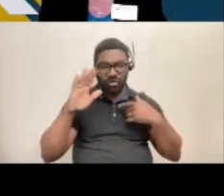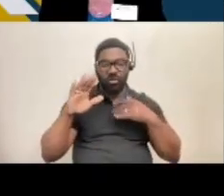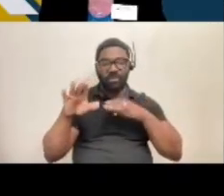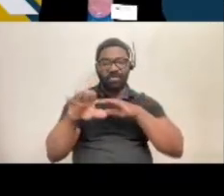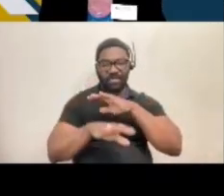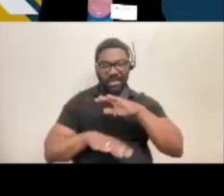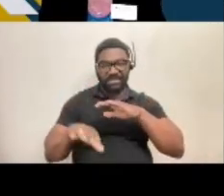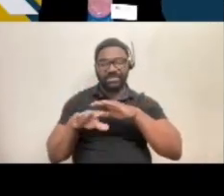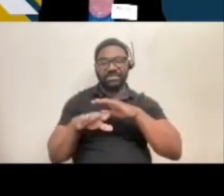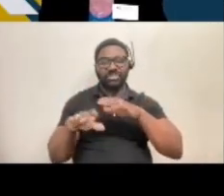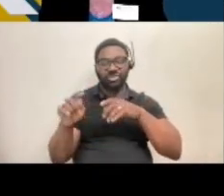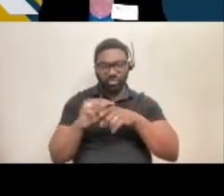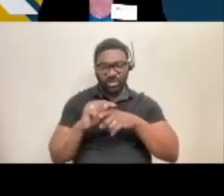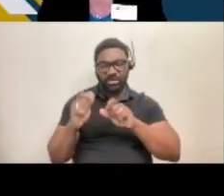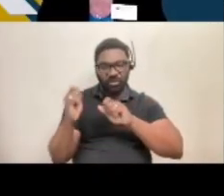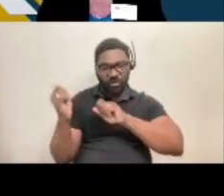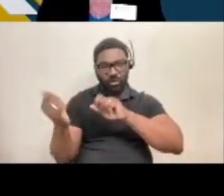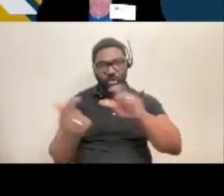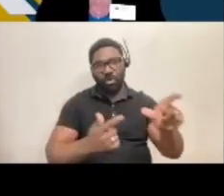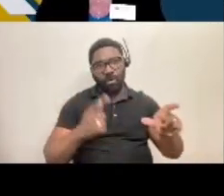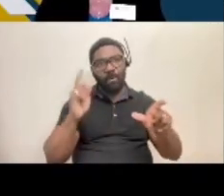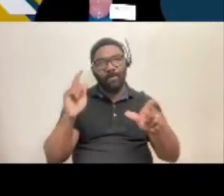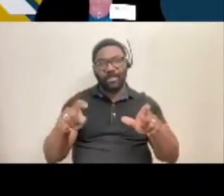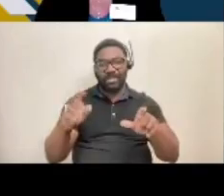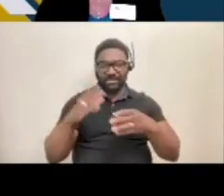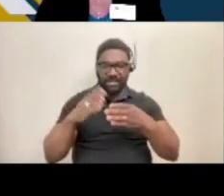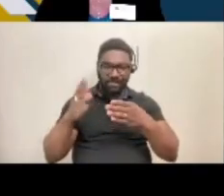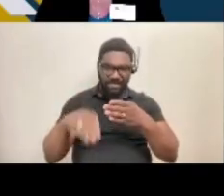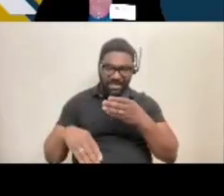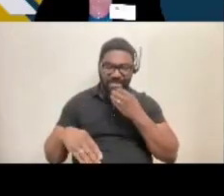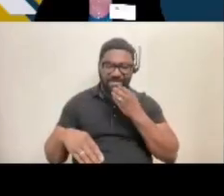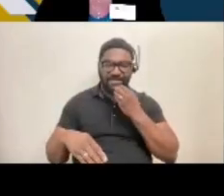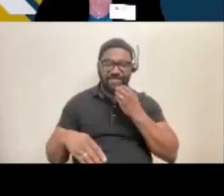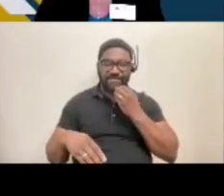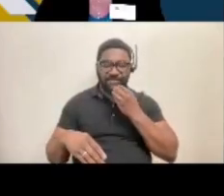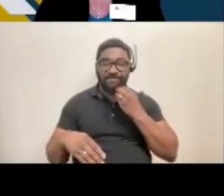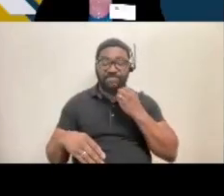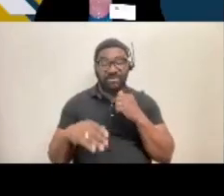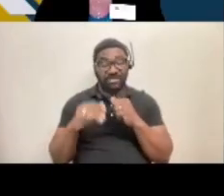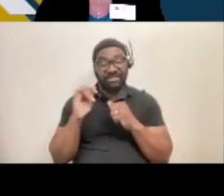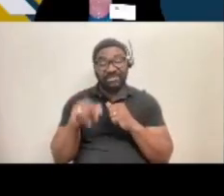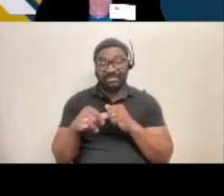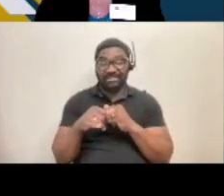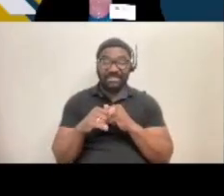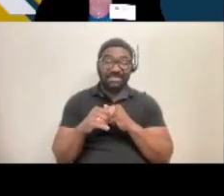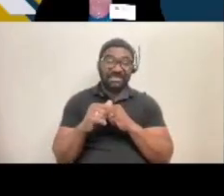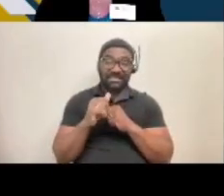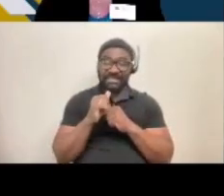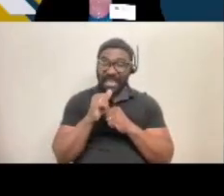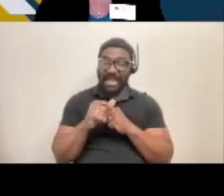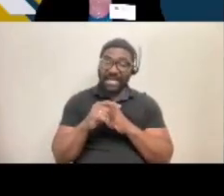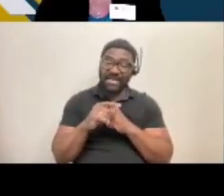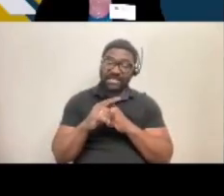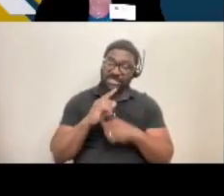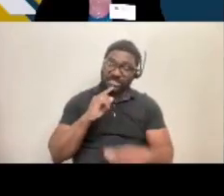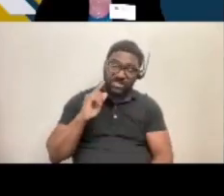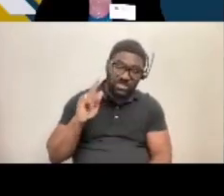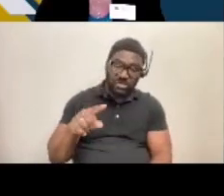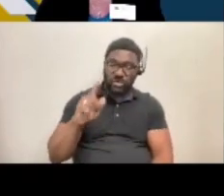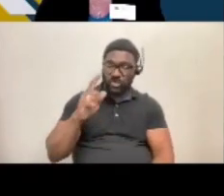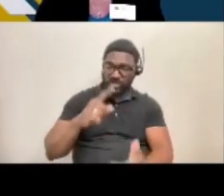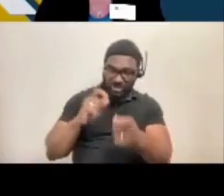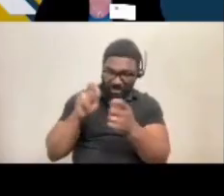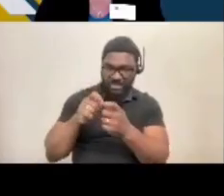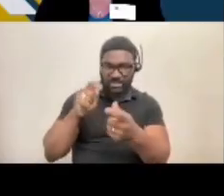training that everybody has to receive, and it's not very prescriptive as far as what is